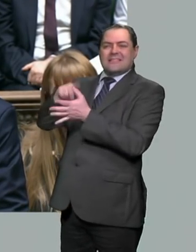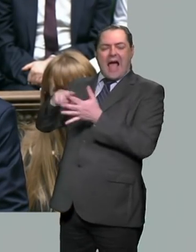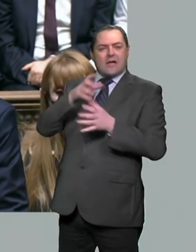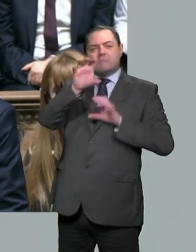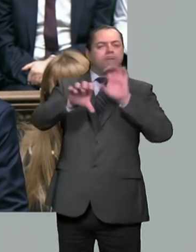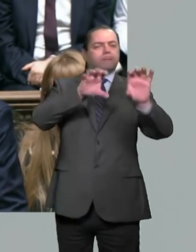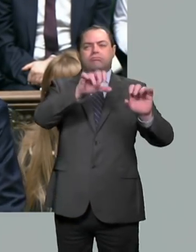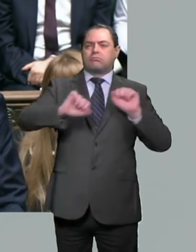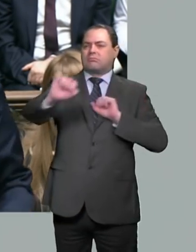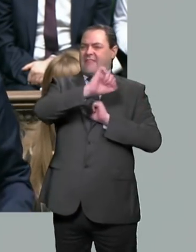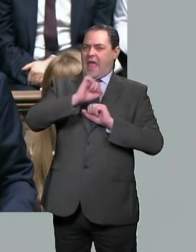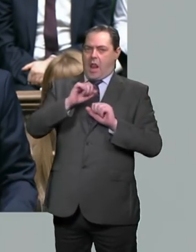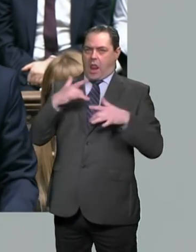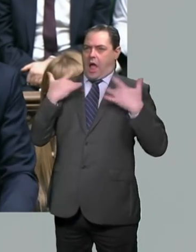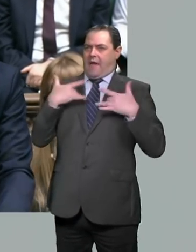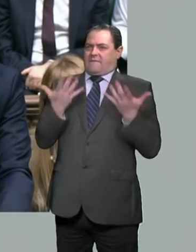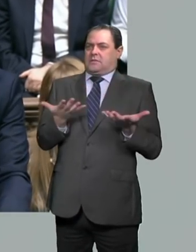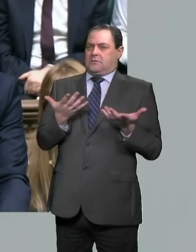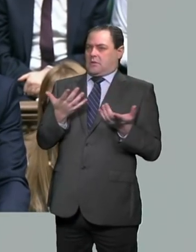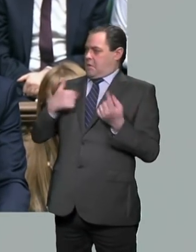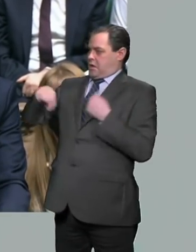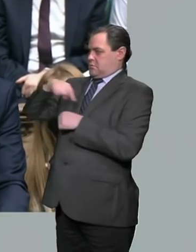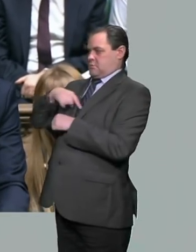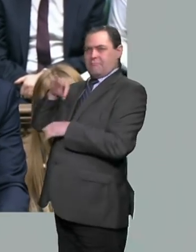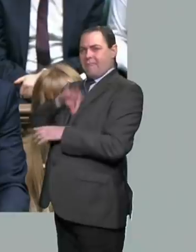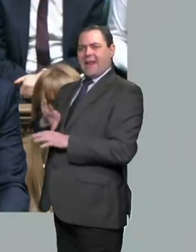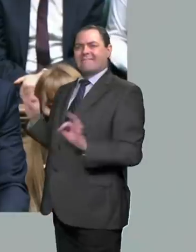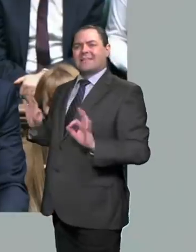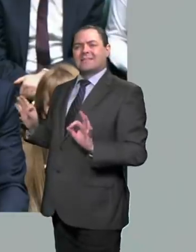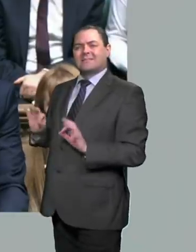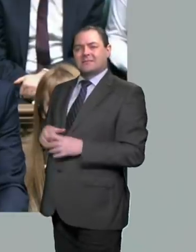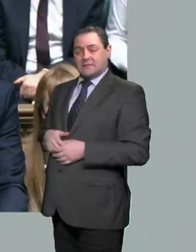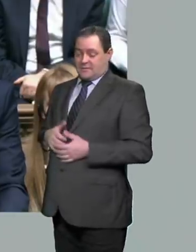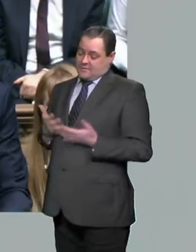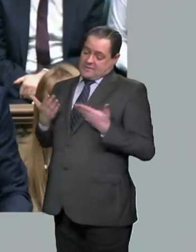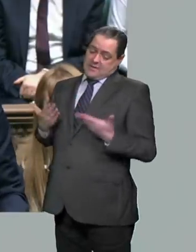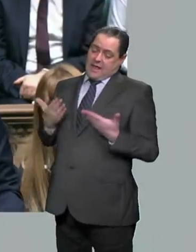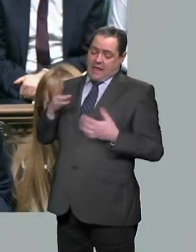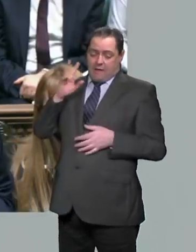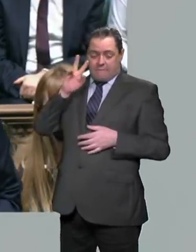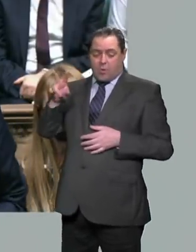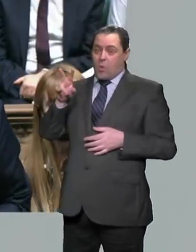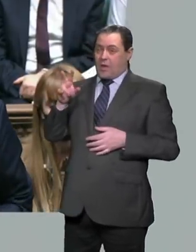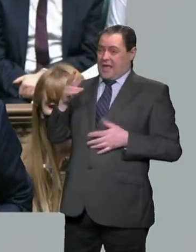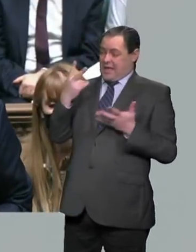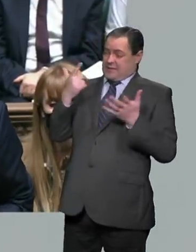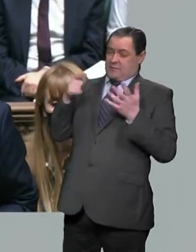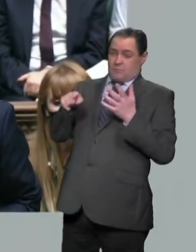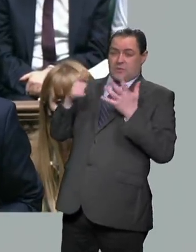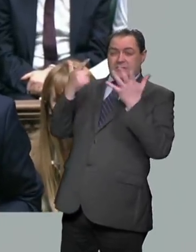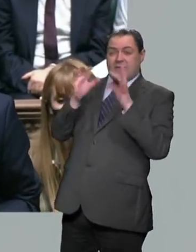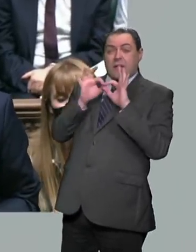their lifestyles. Now we find, Mr. Speaker, they've written off £8.7